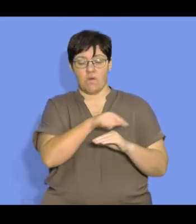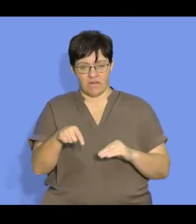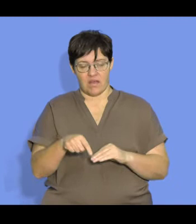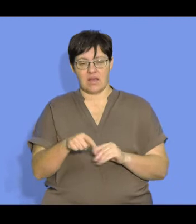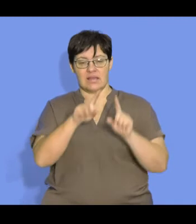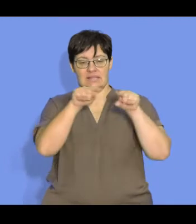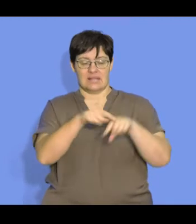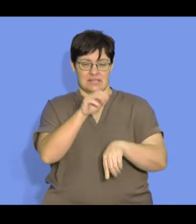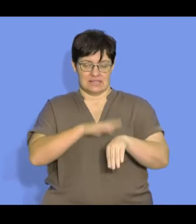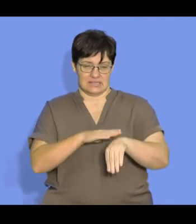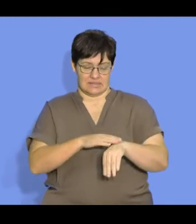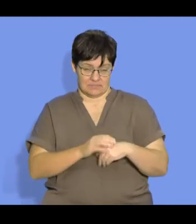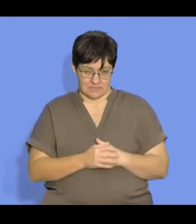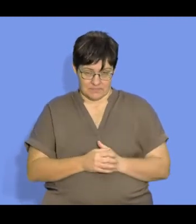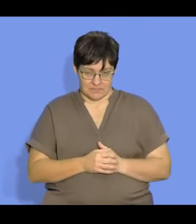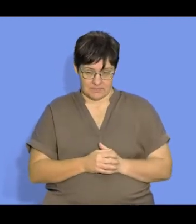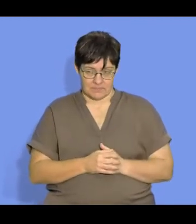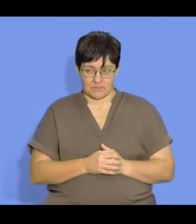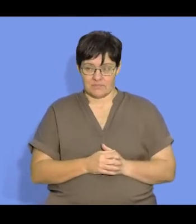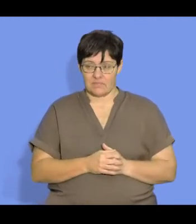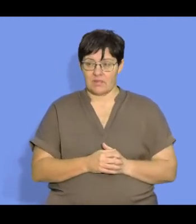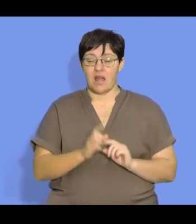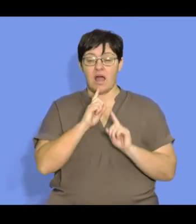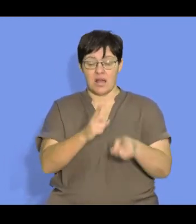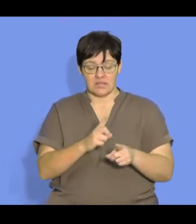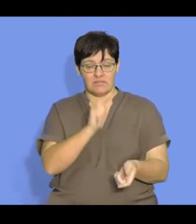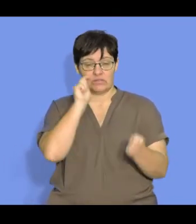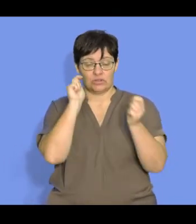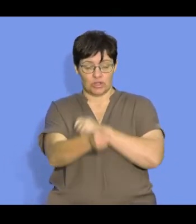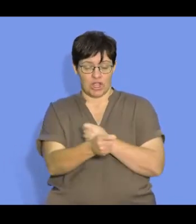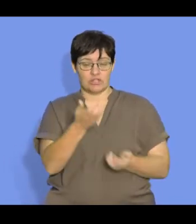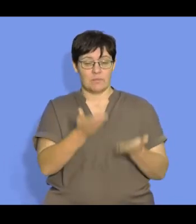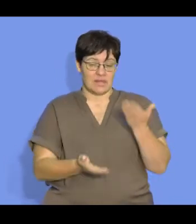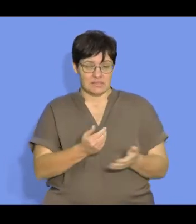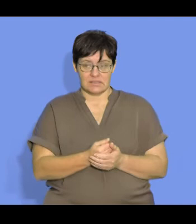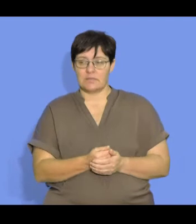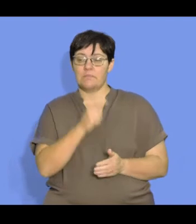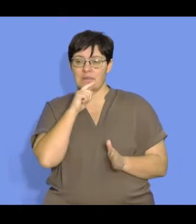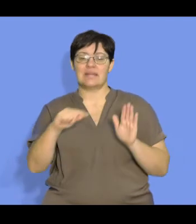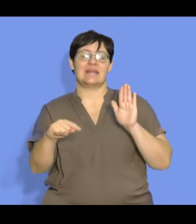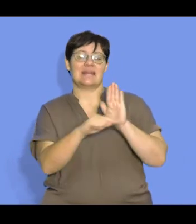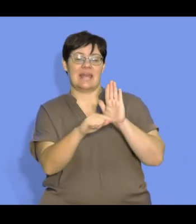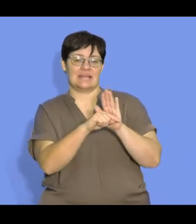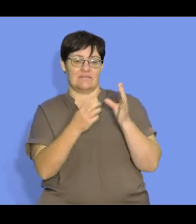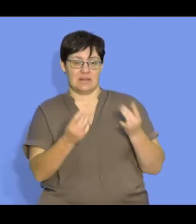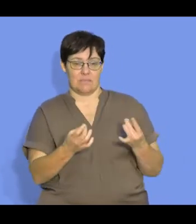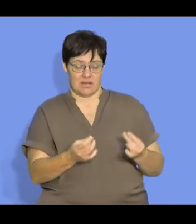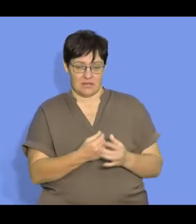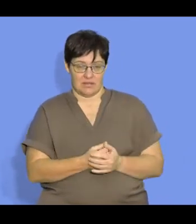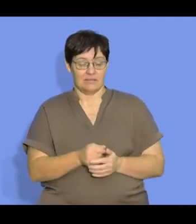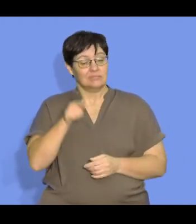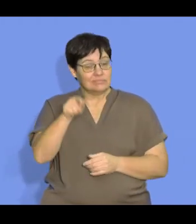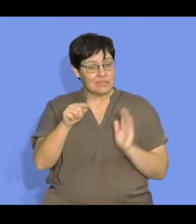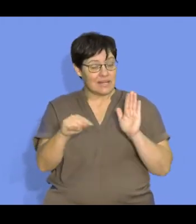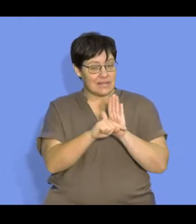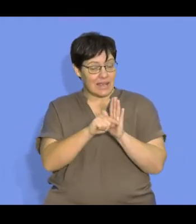over our delta T. So our answer for the change in mass will then be a negative number, and